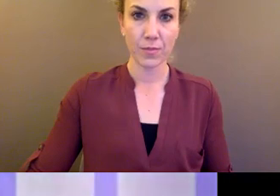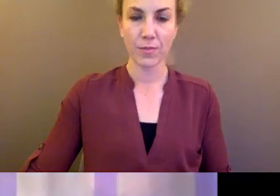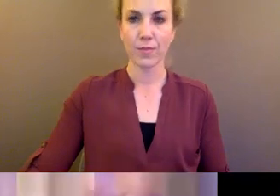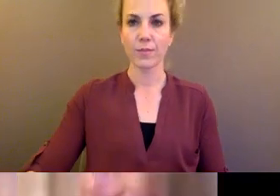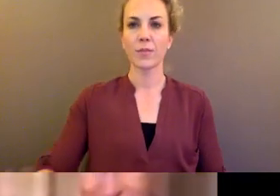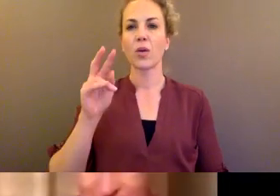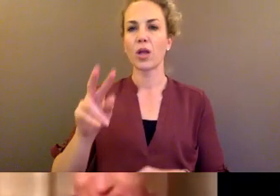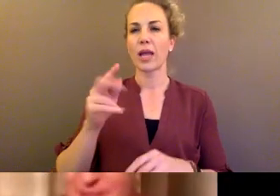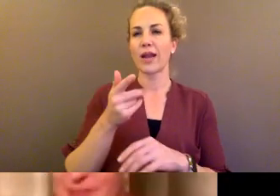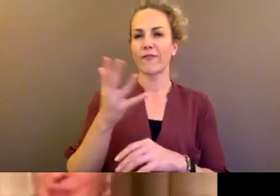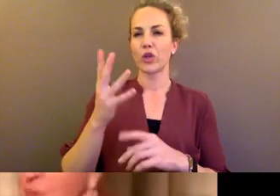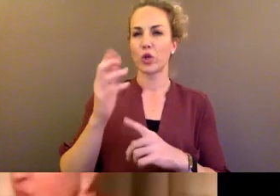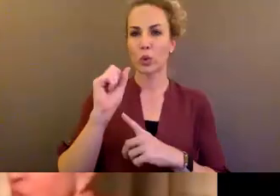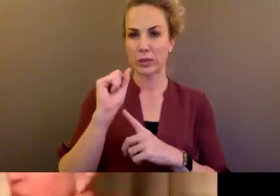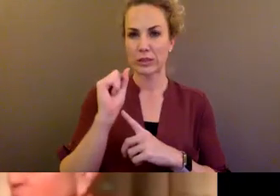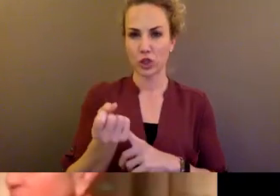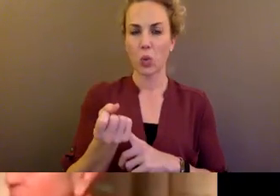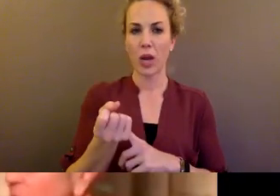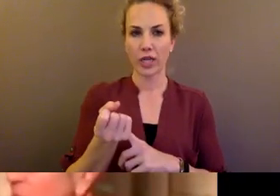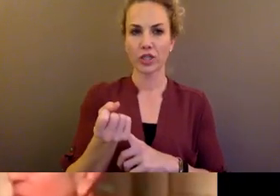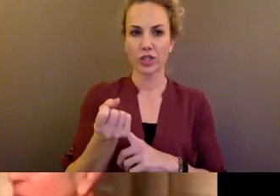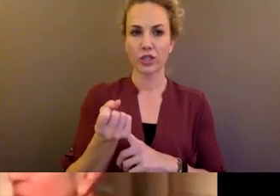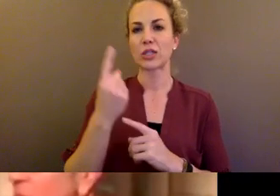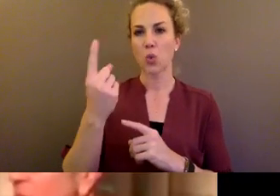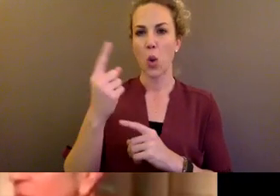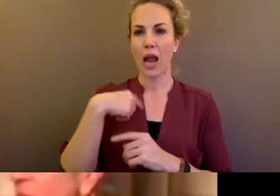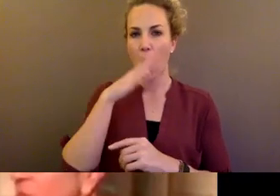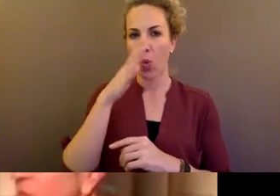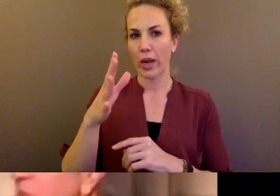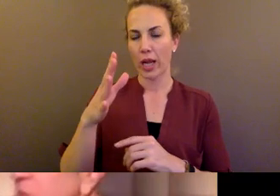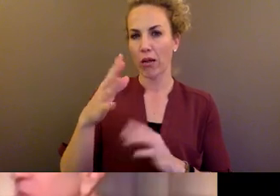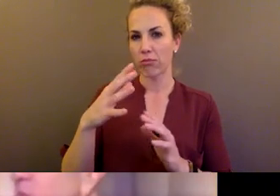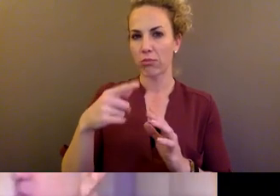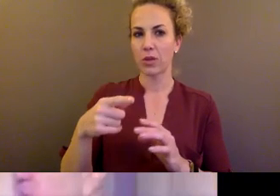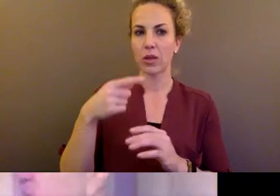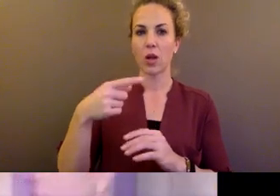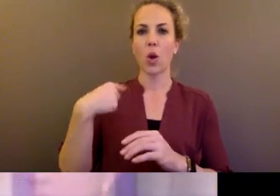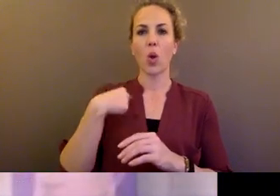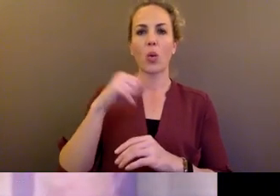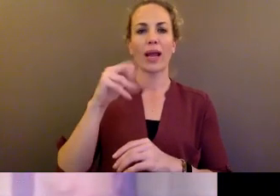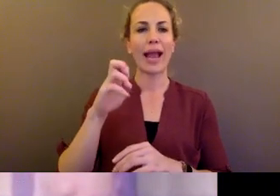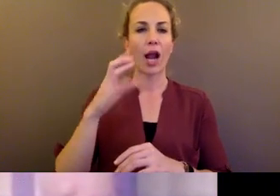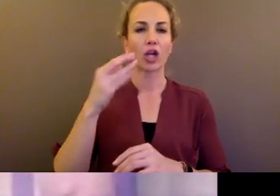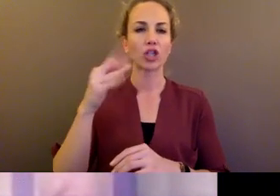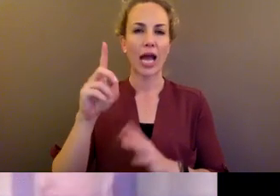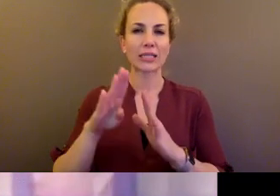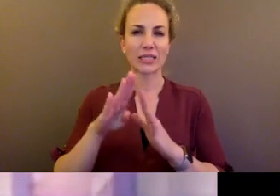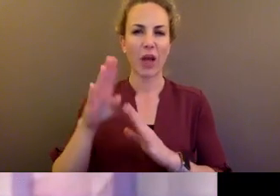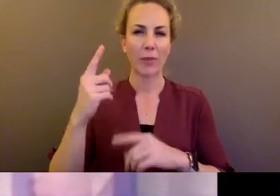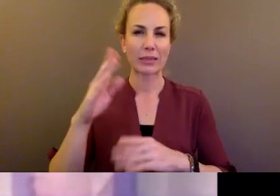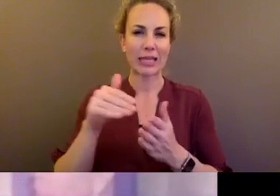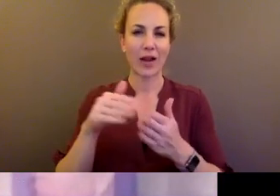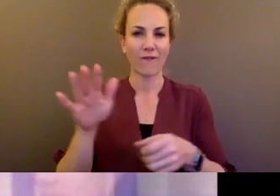So let's look at a couple of situations. Here's one that I'll present. We're at the We Care Child Development Center. It's a full day